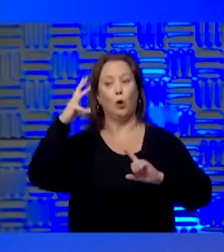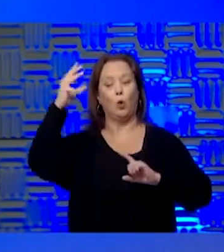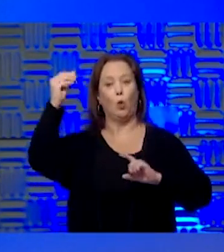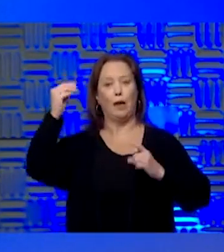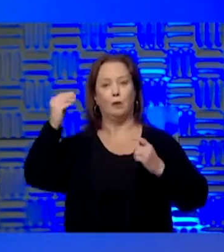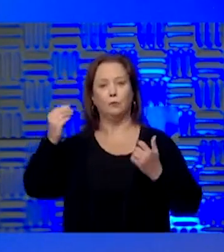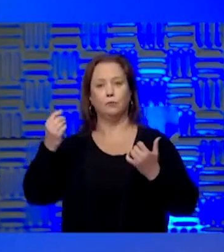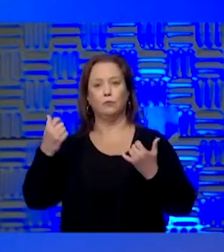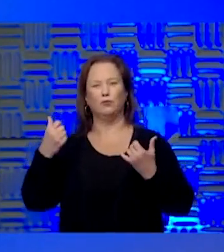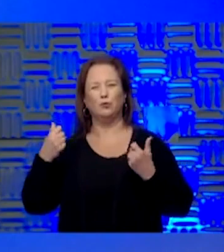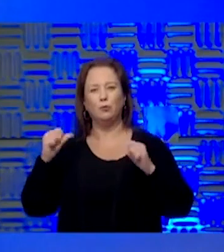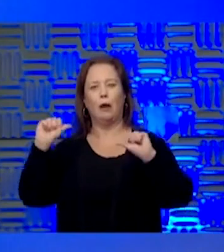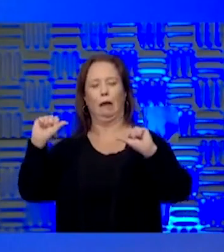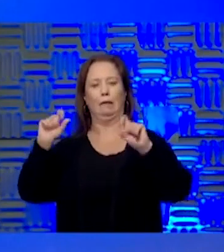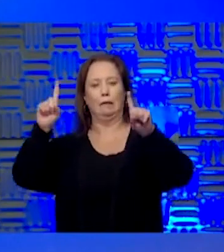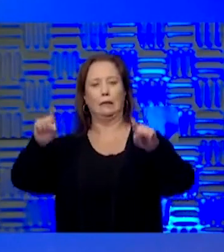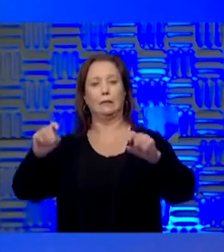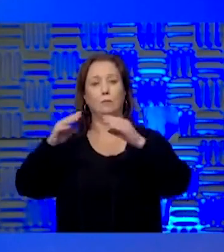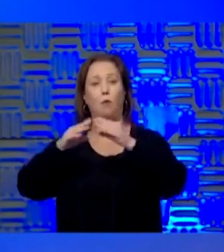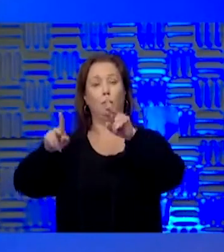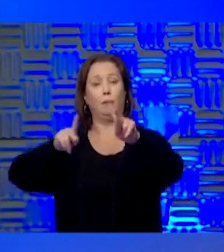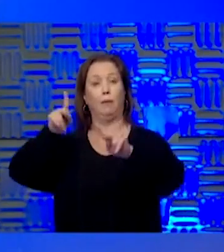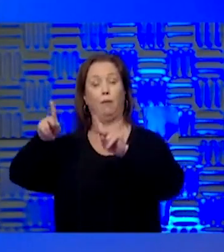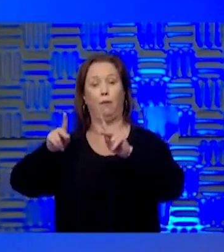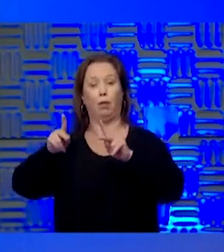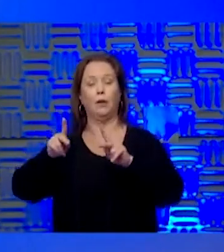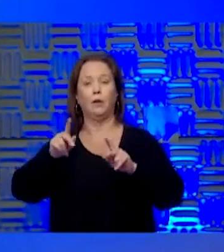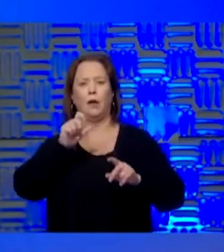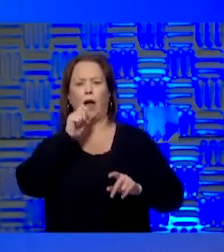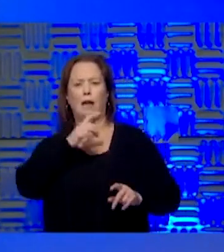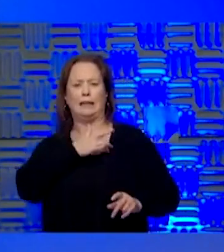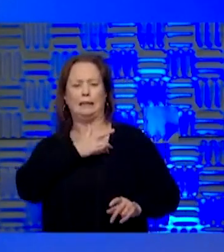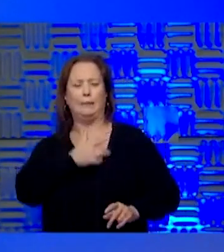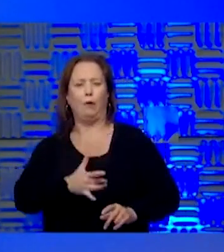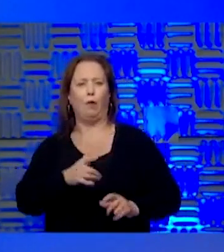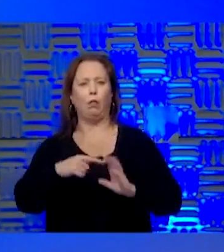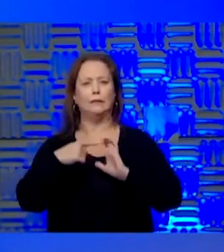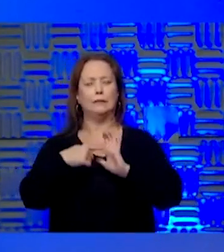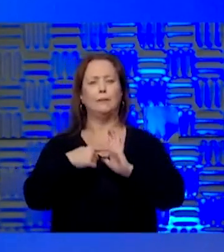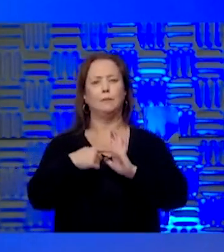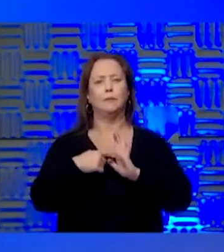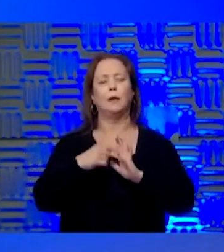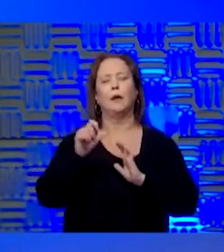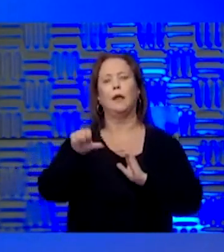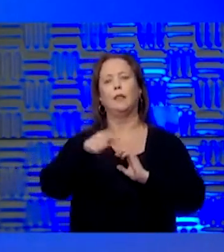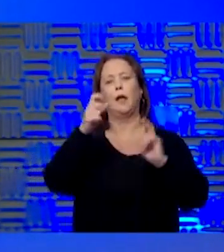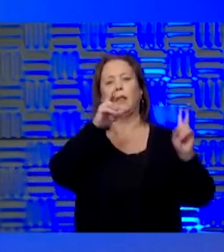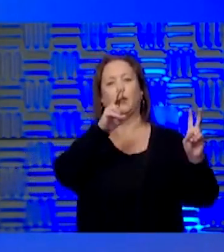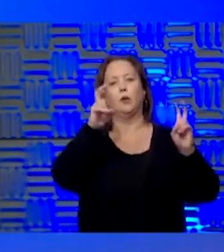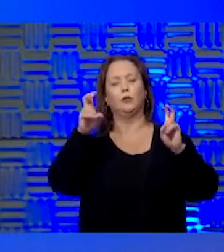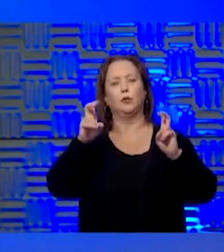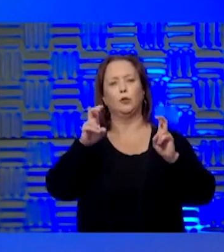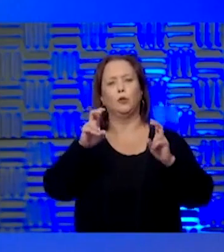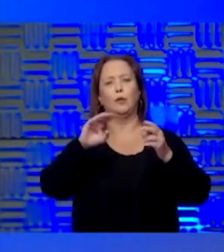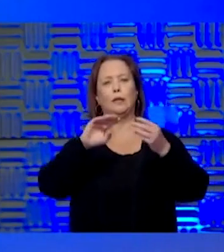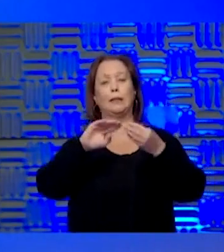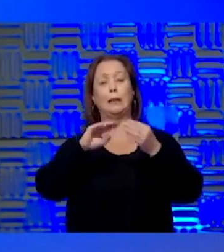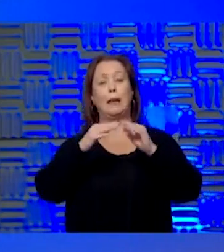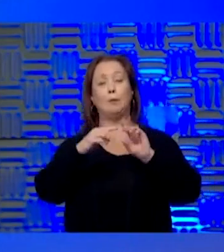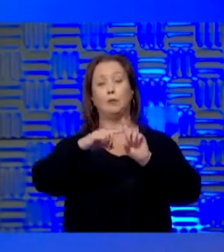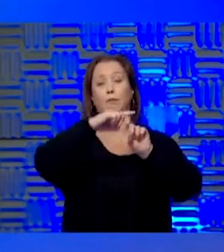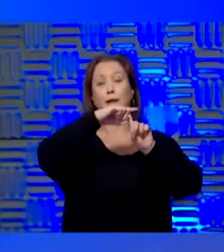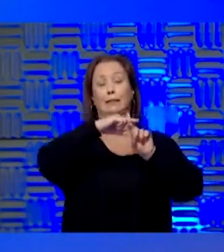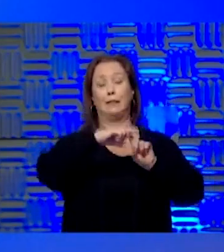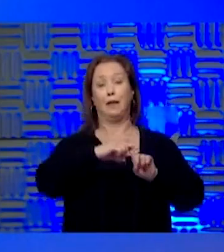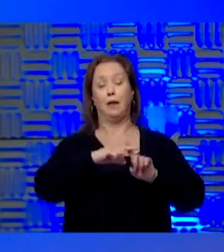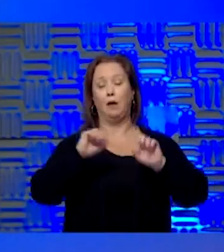test more of the general population who may not be having typical symptoms. But the other issue is also the rate of positivity.